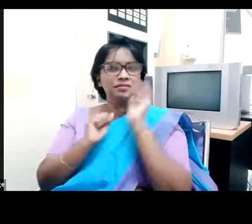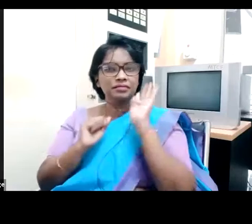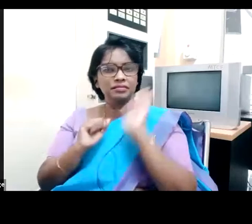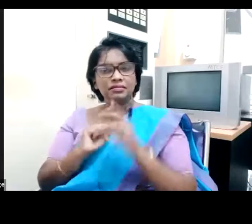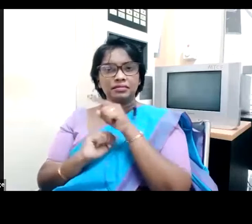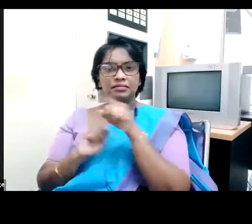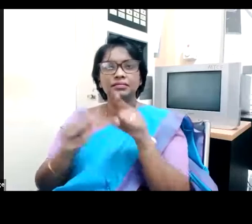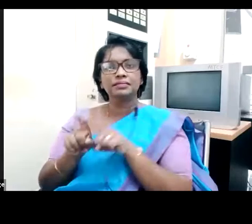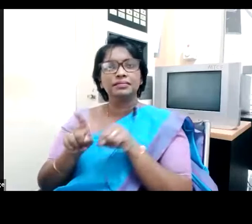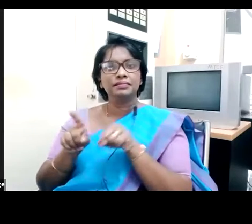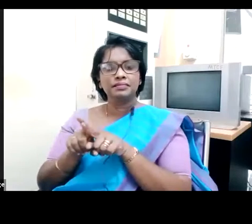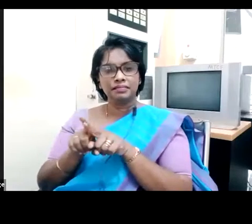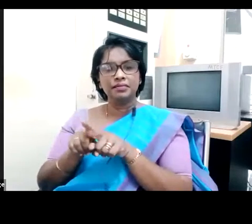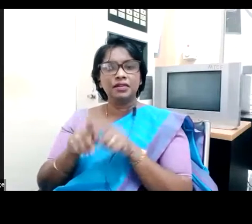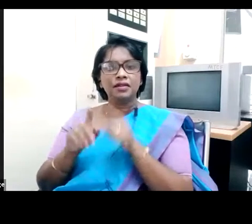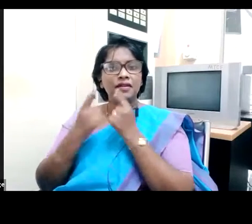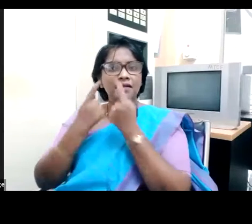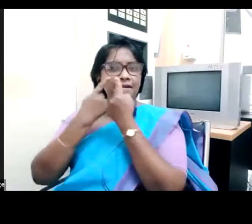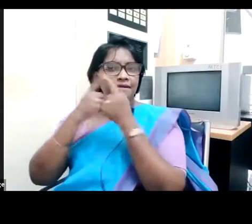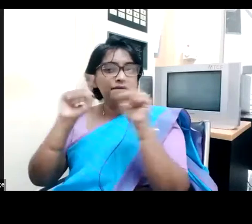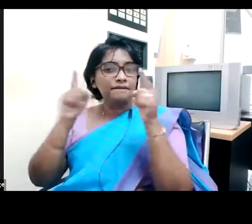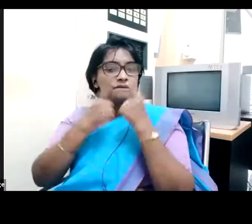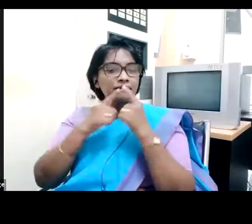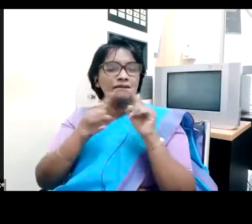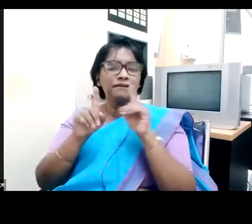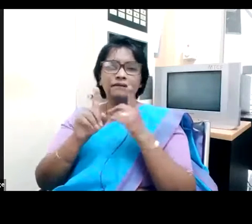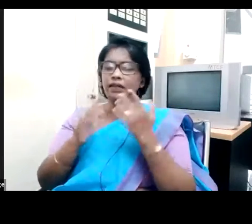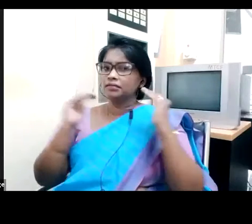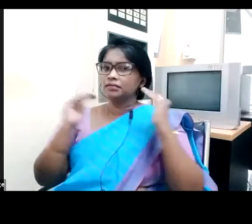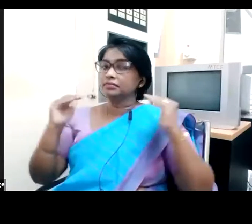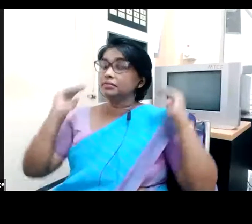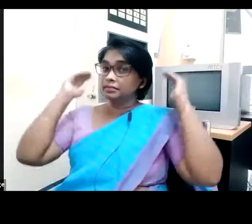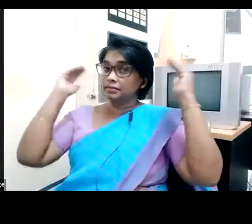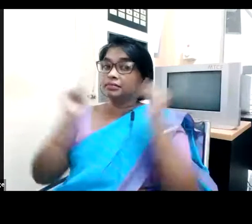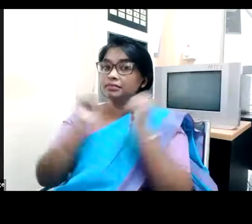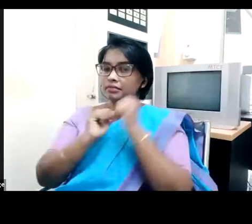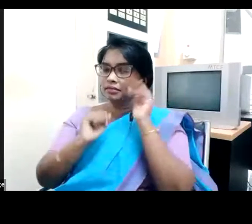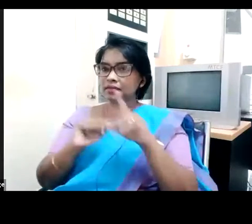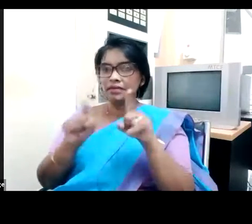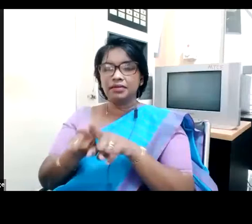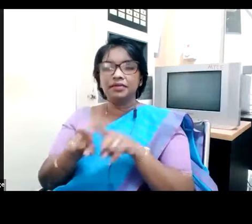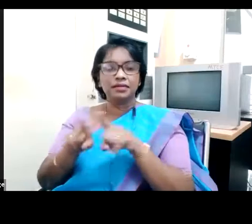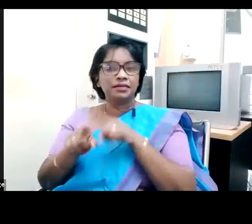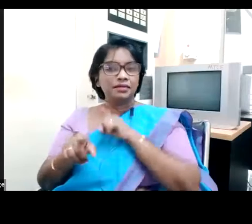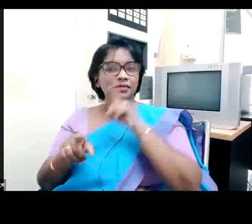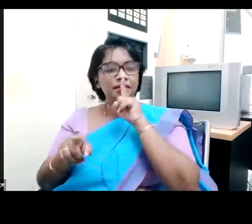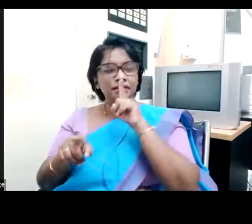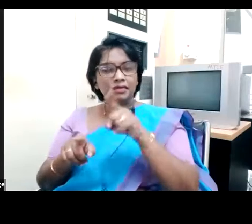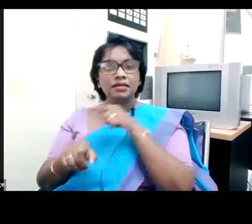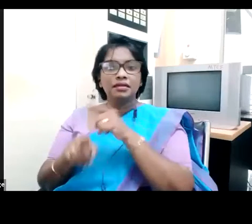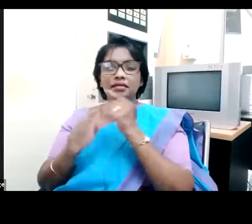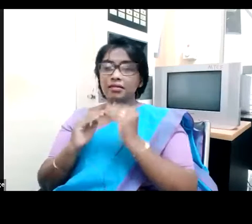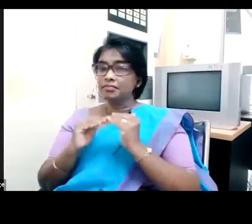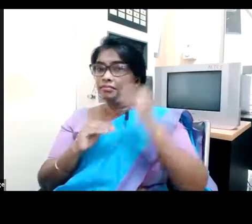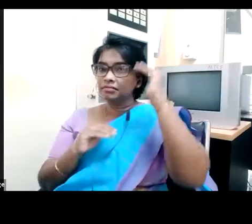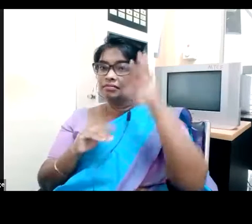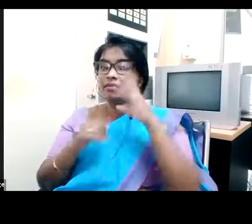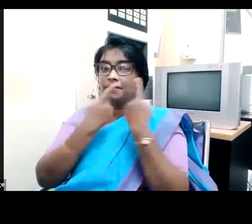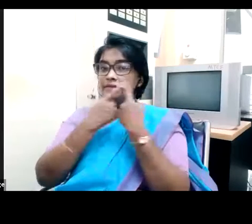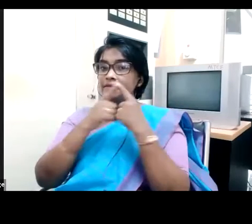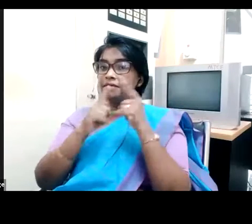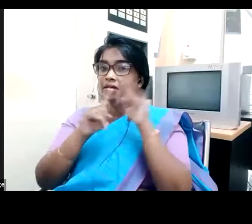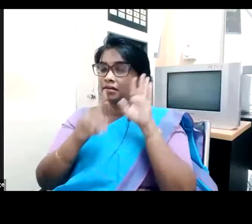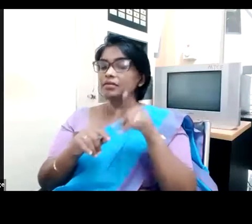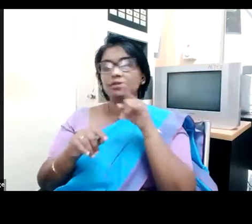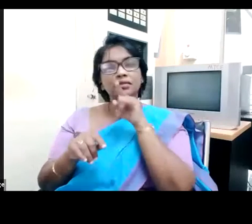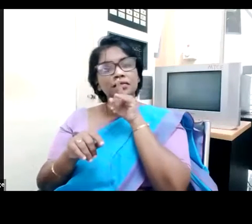diversity at the top. So in order to have diversity at the top, you need to have a proper pipeline. So it is